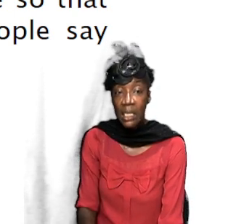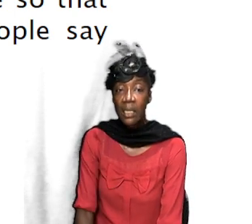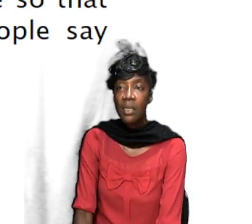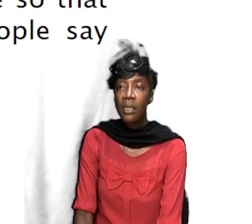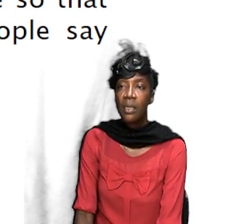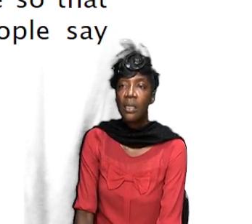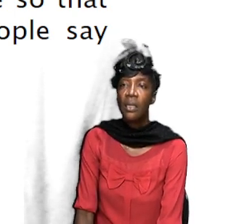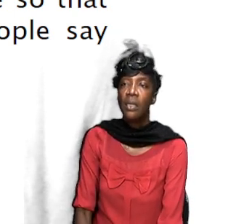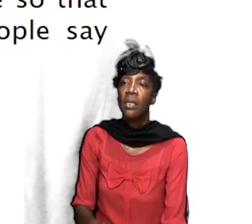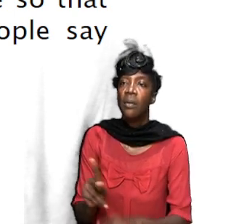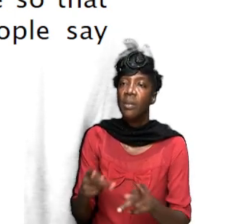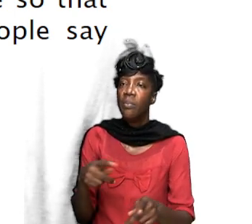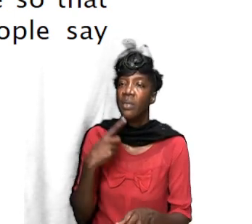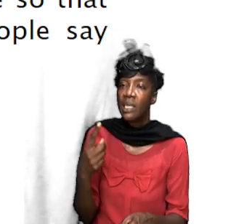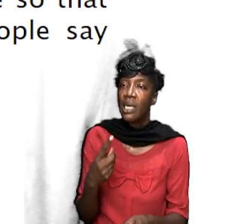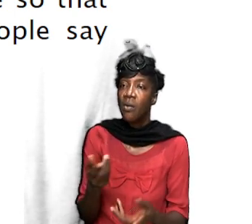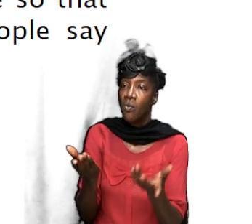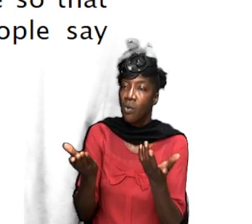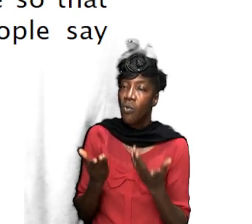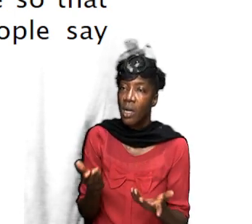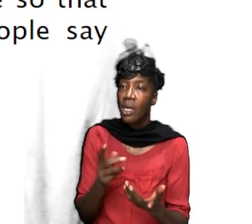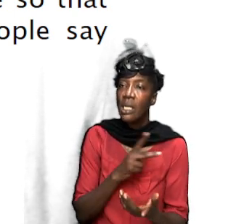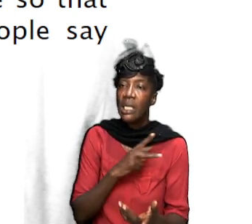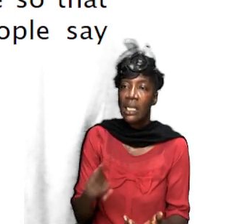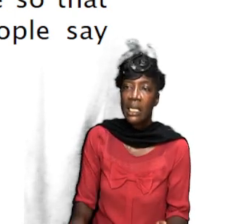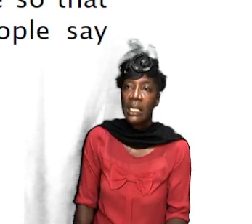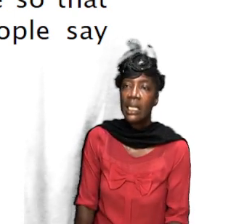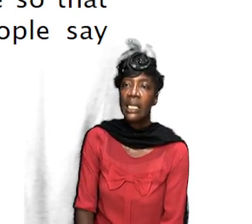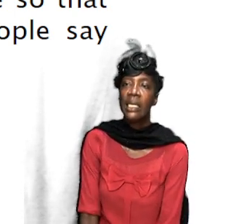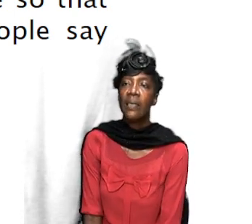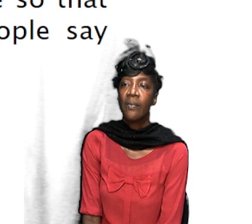the people said, give us a king.